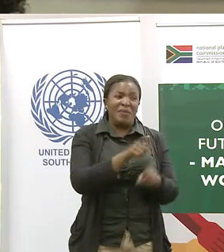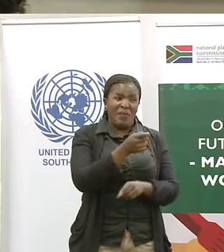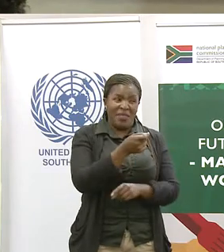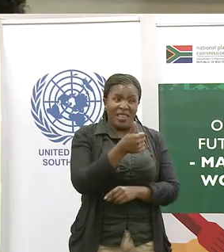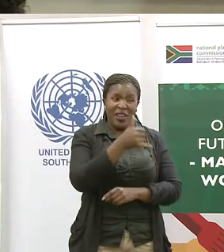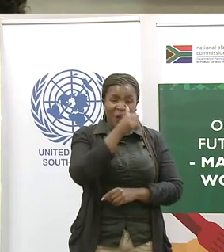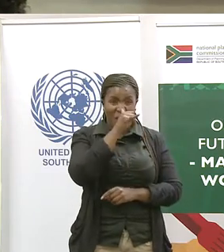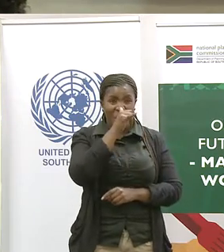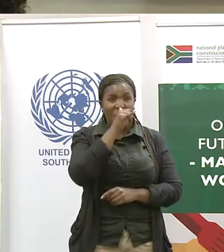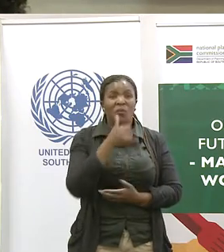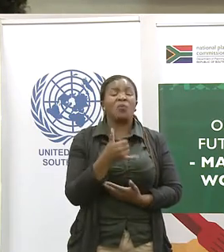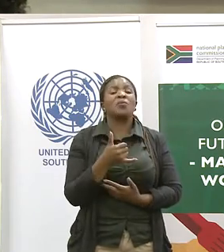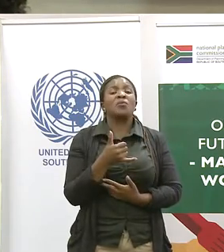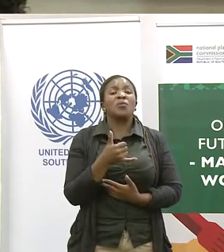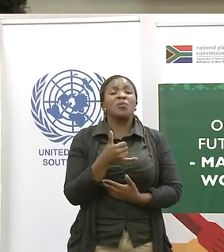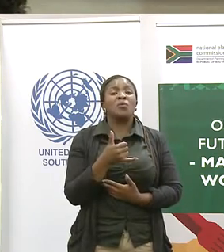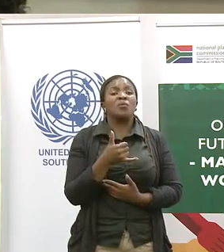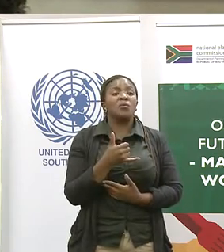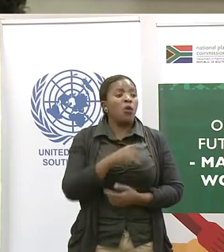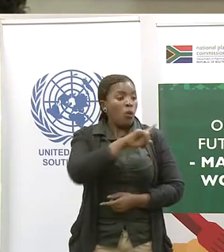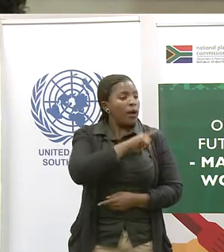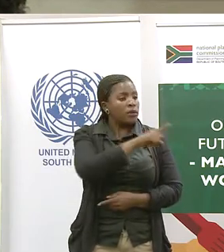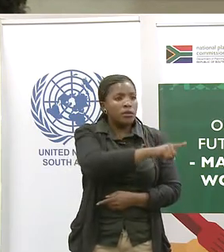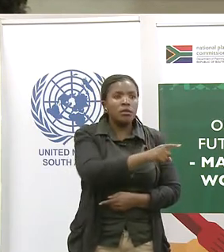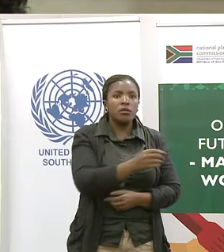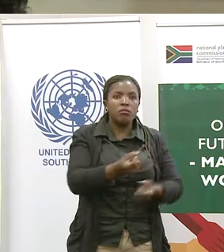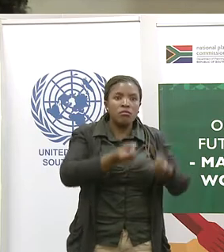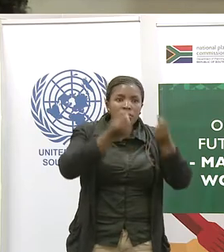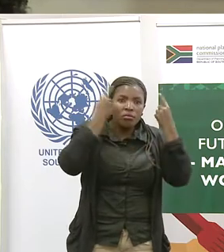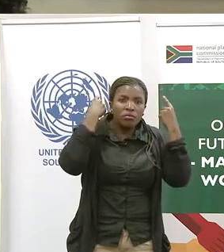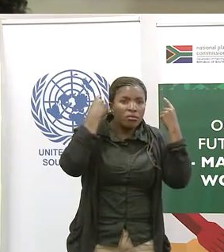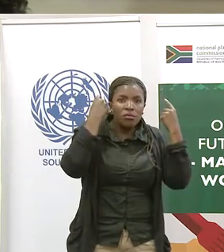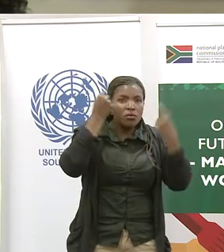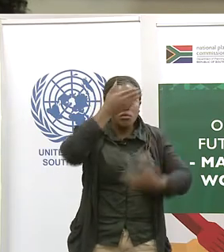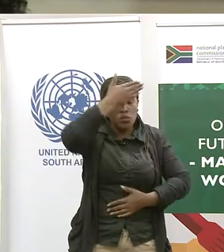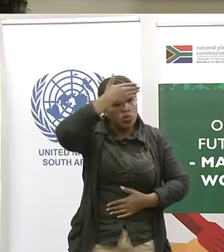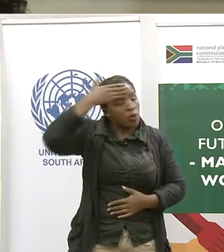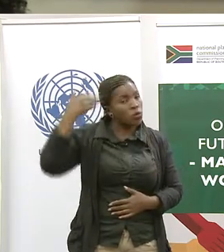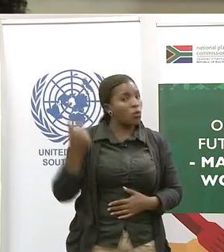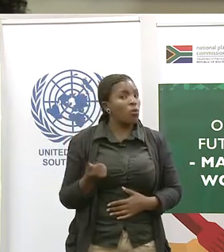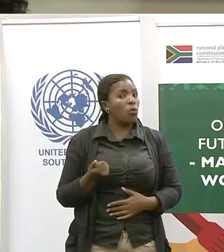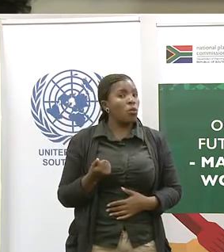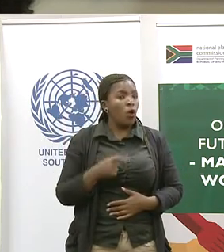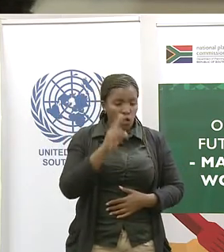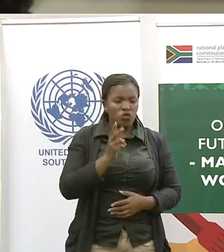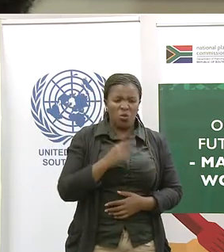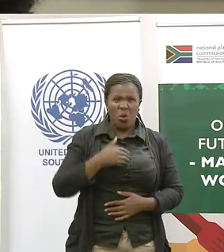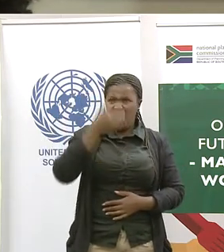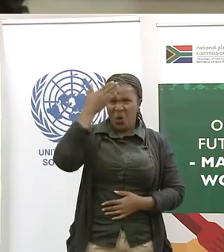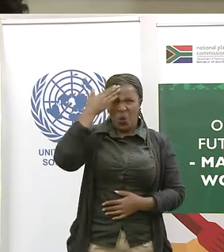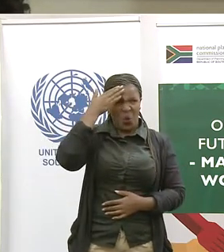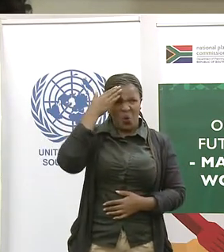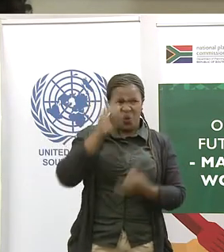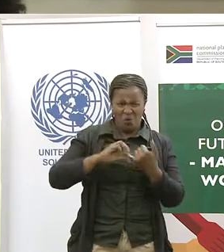And that is because they don't know, and they don't want to know, Empowered people like us can fight with